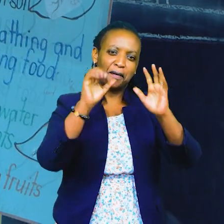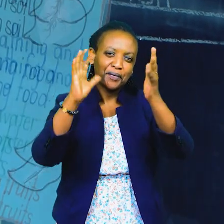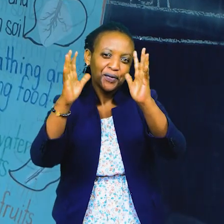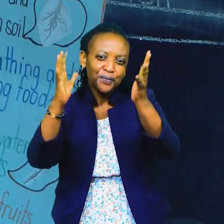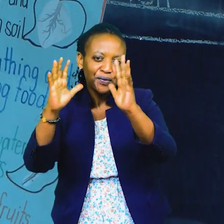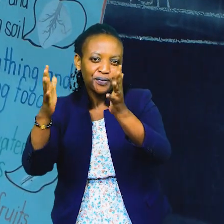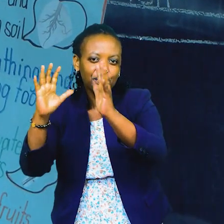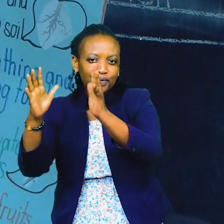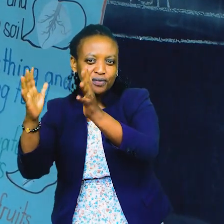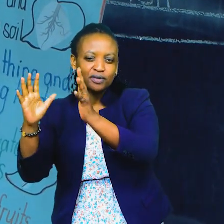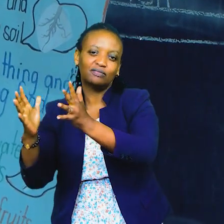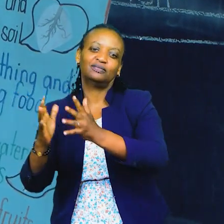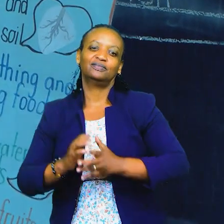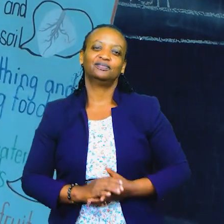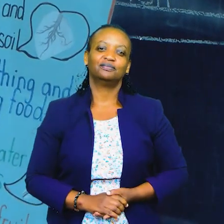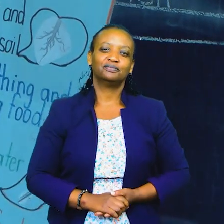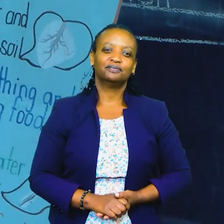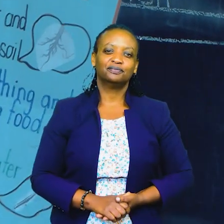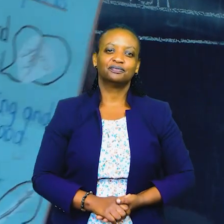5.